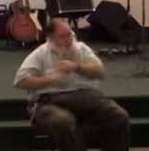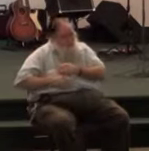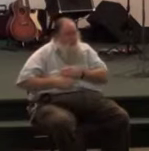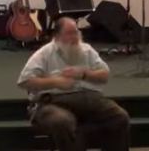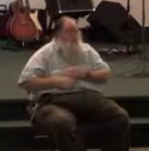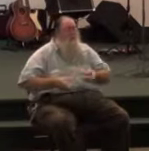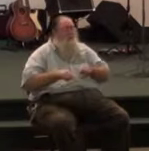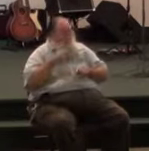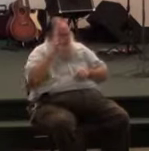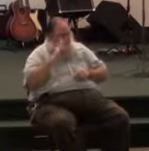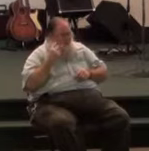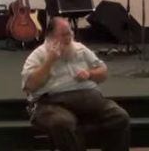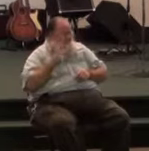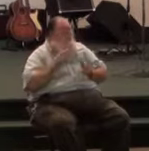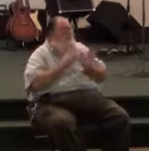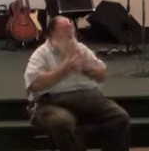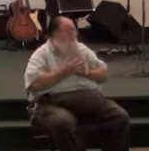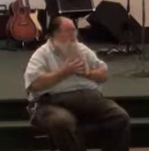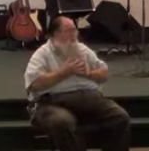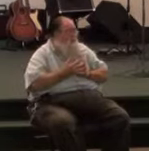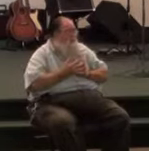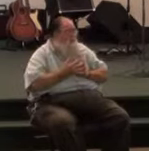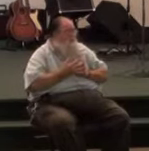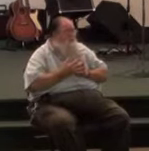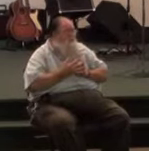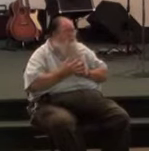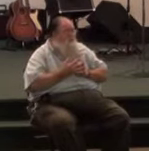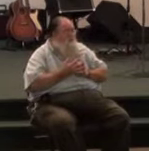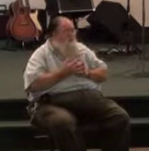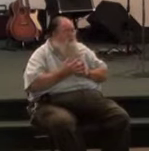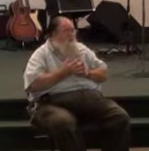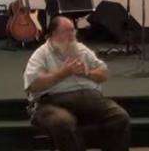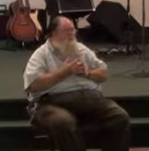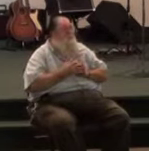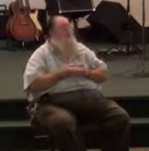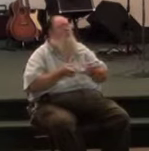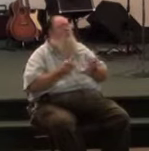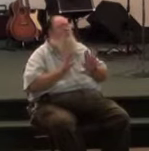God looks through Jesus, he sees you and I holy, righteous, and upright.